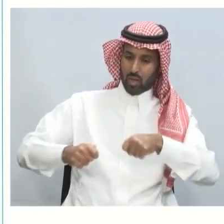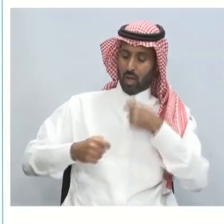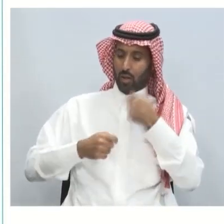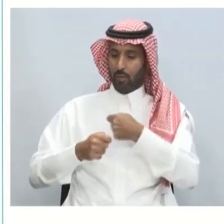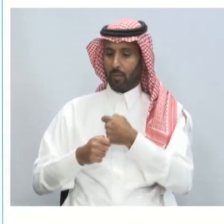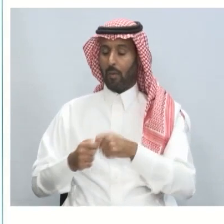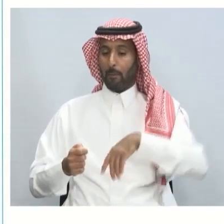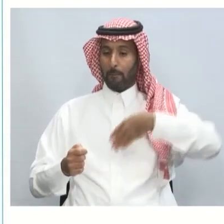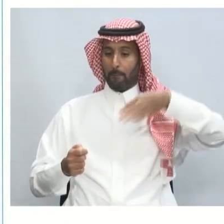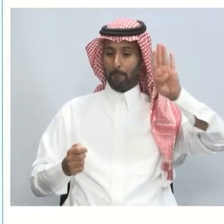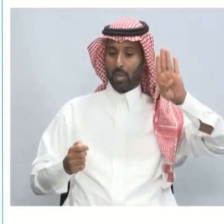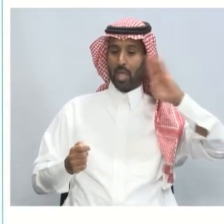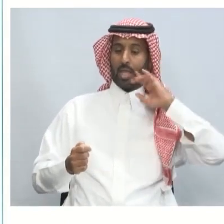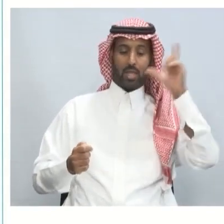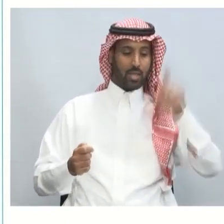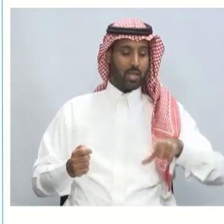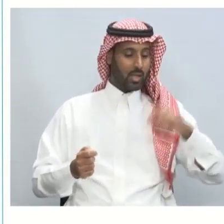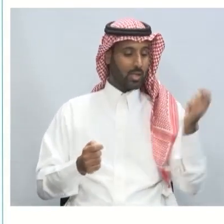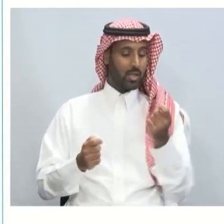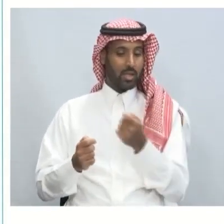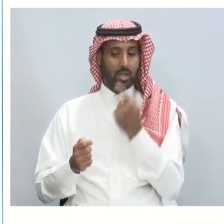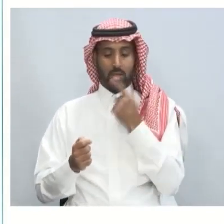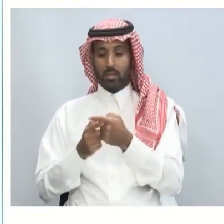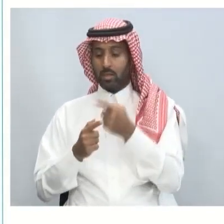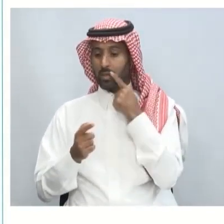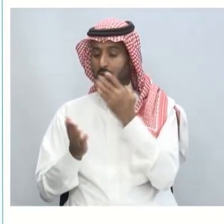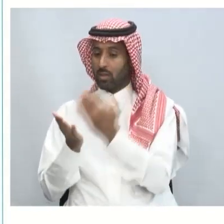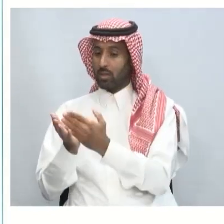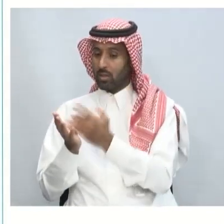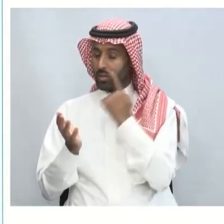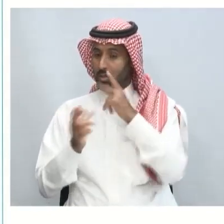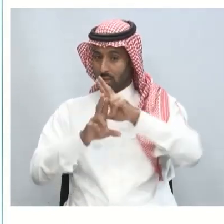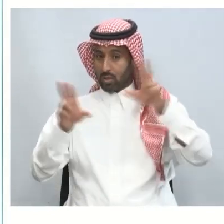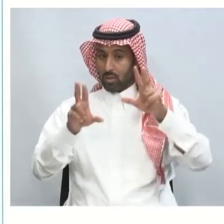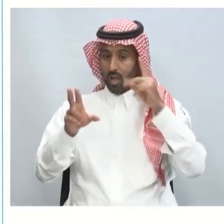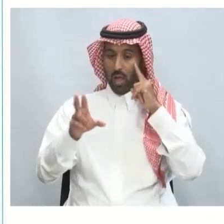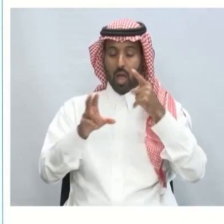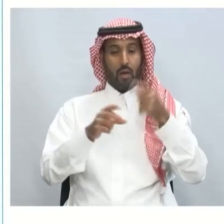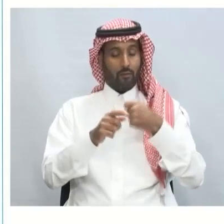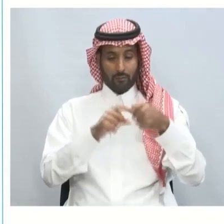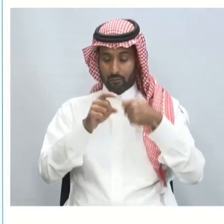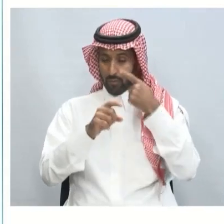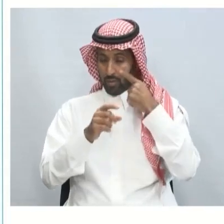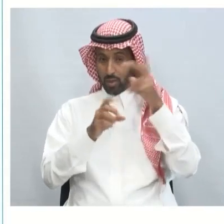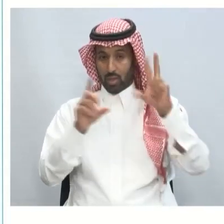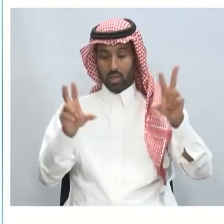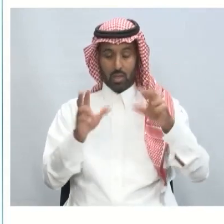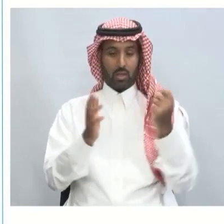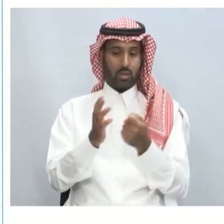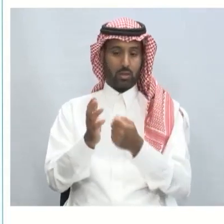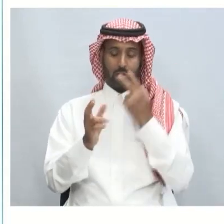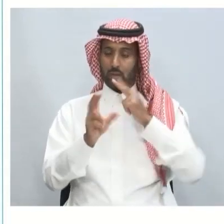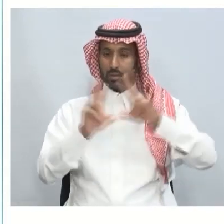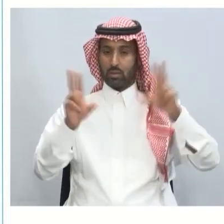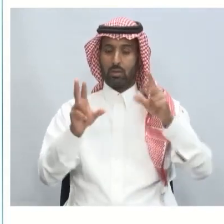B, this person writes the plots and scripts for TV and films. So someone who writes